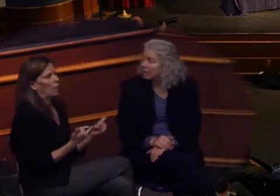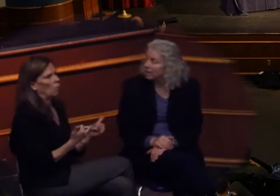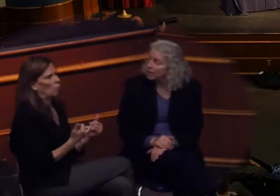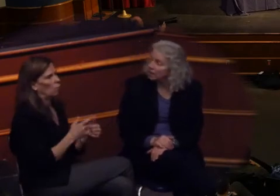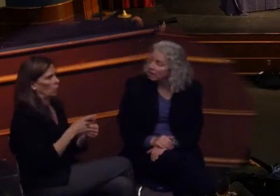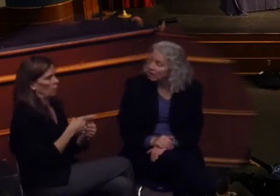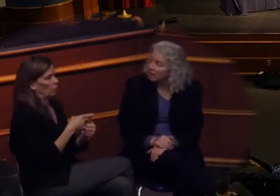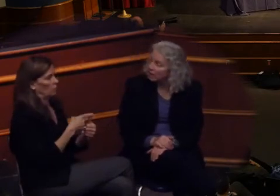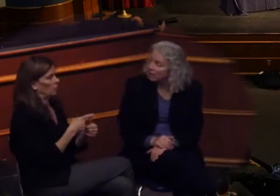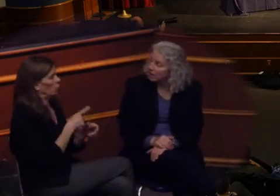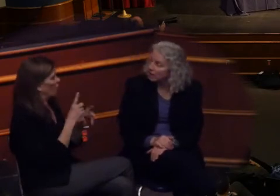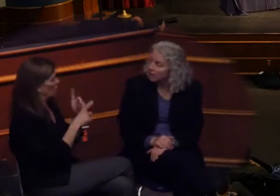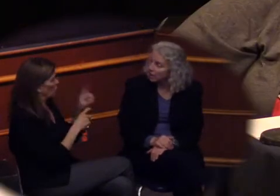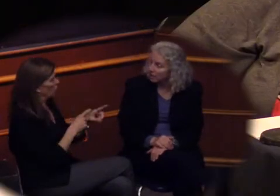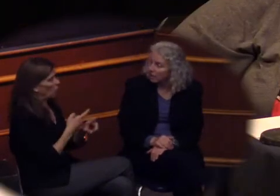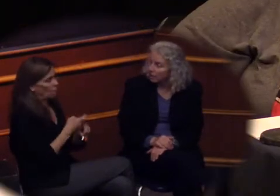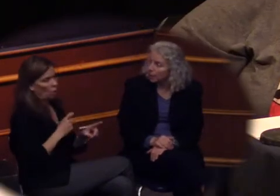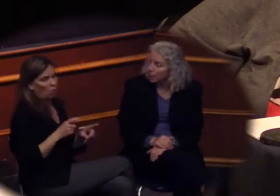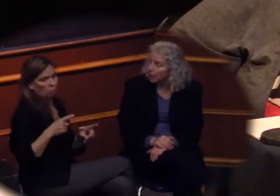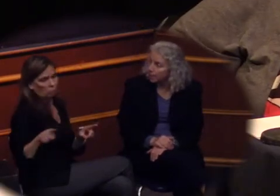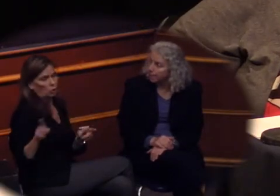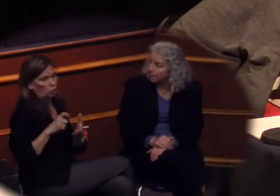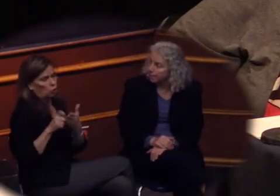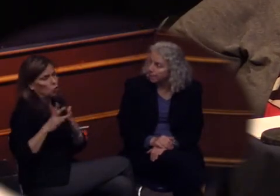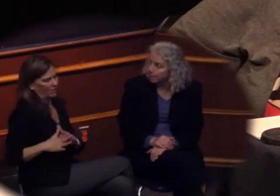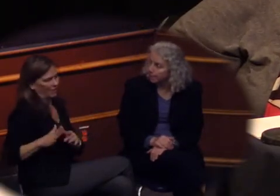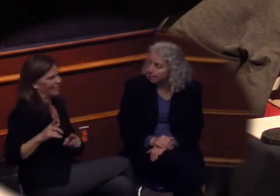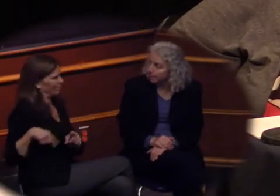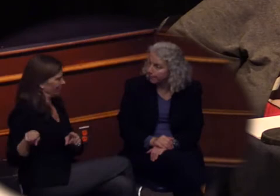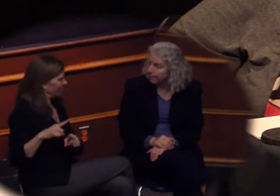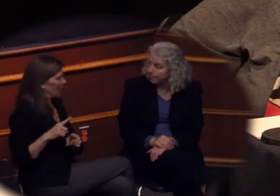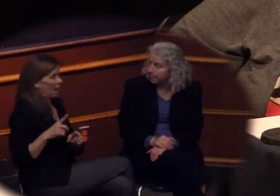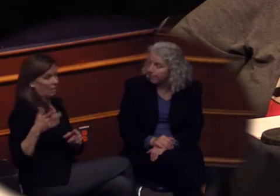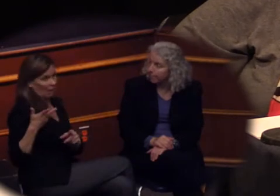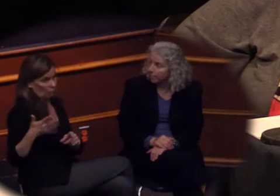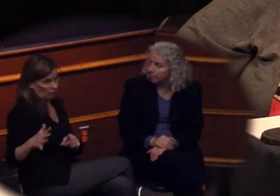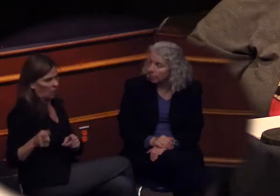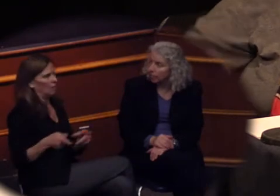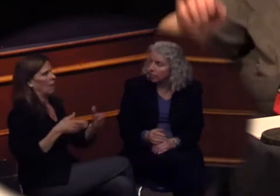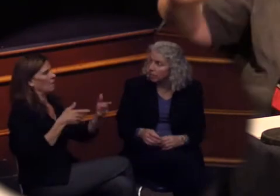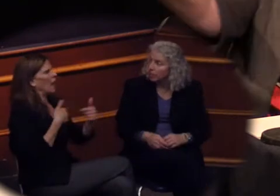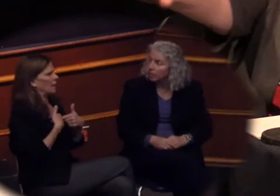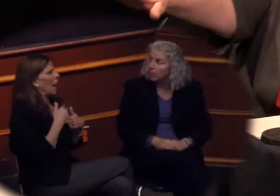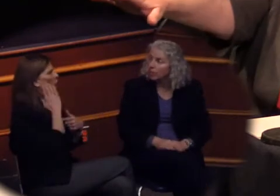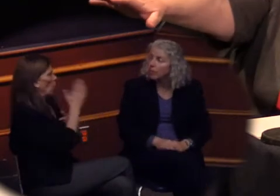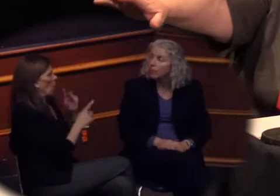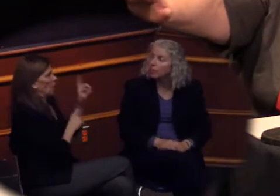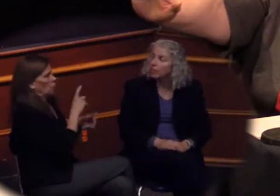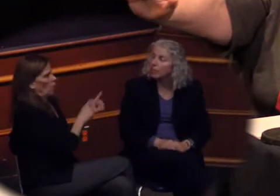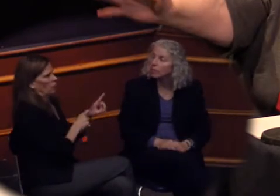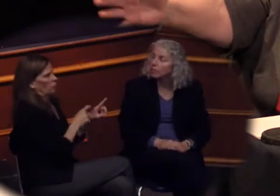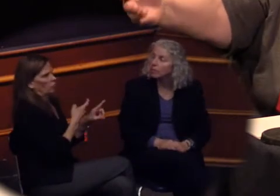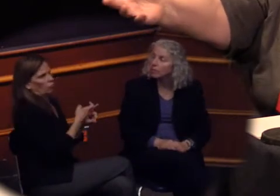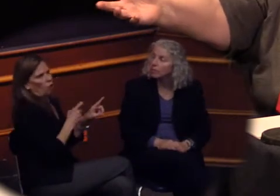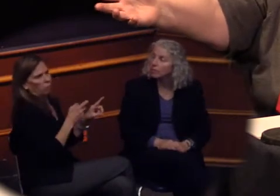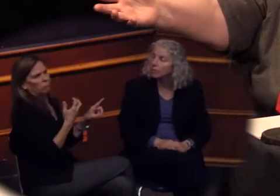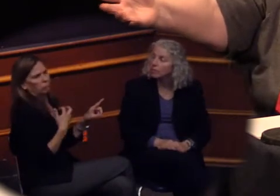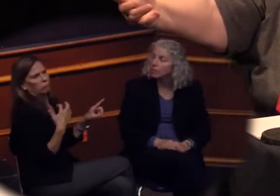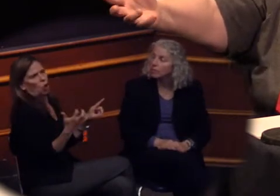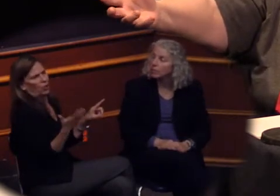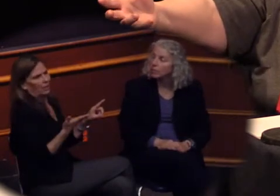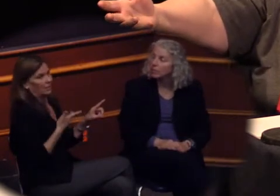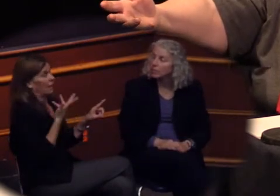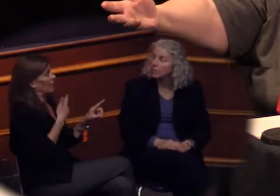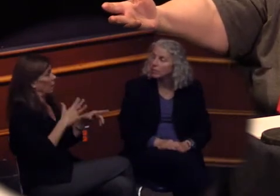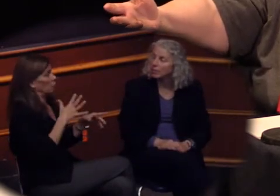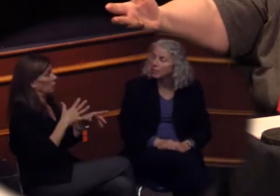the questions from our journalist friends, and then I have some questions later that were posed by the audience. If they hit them all, then we're done for the